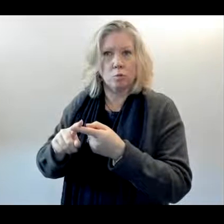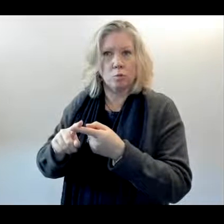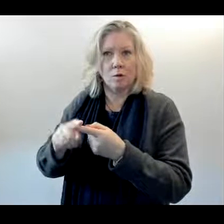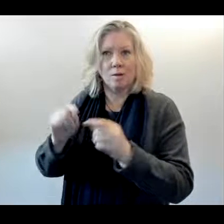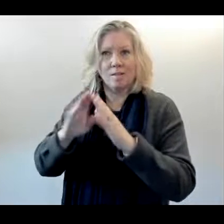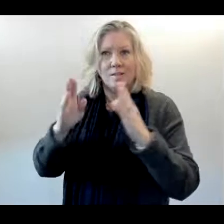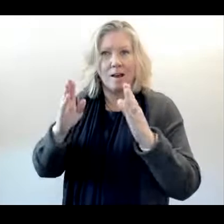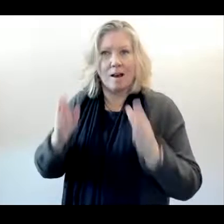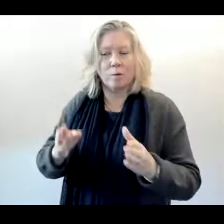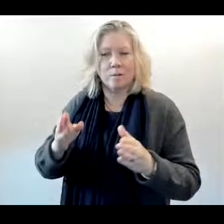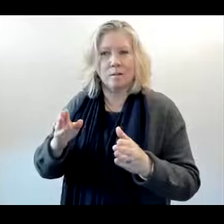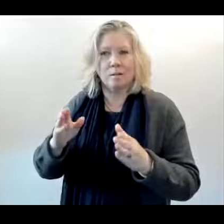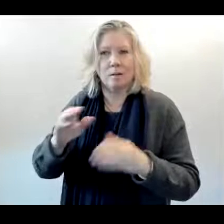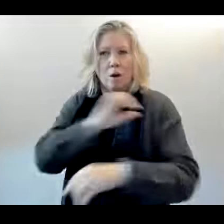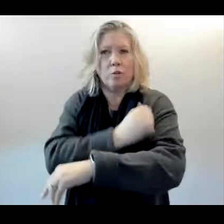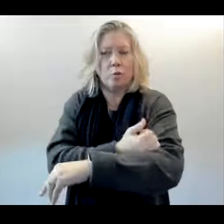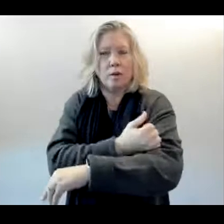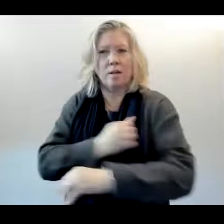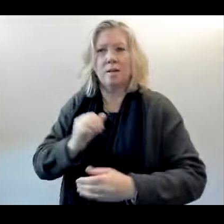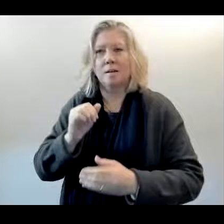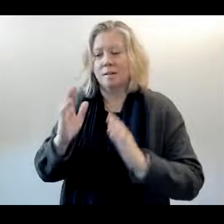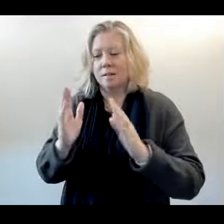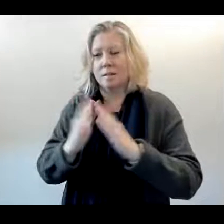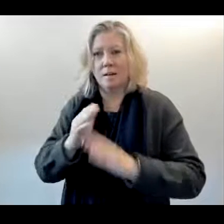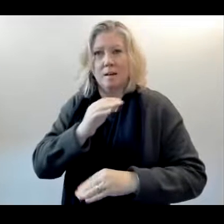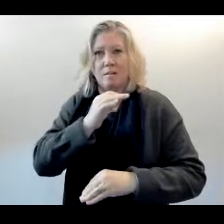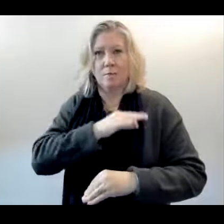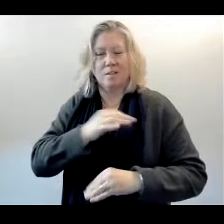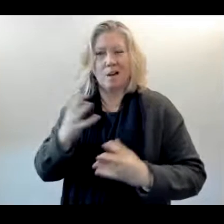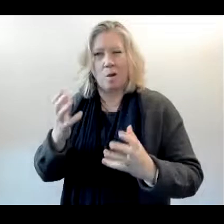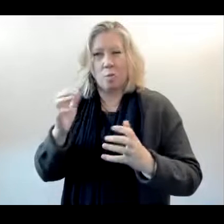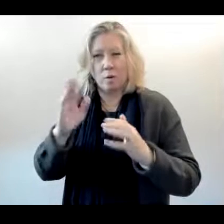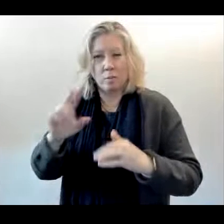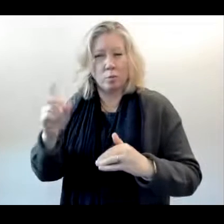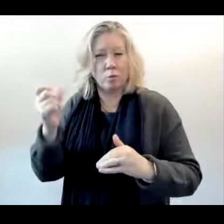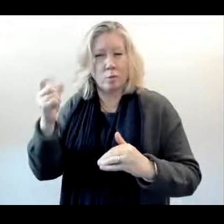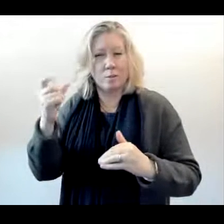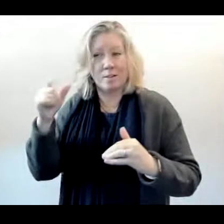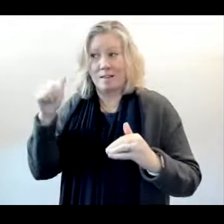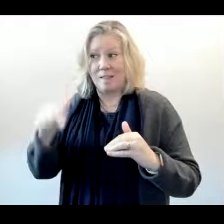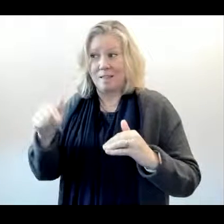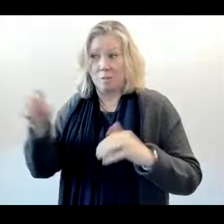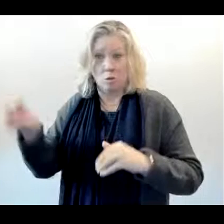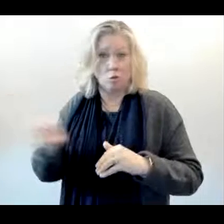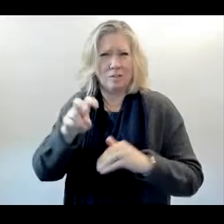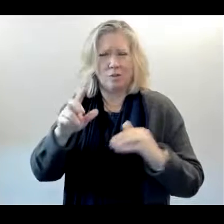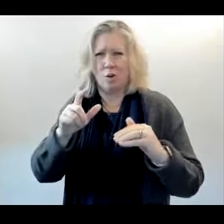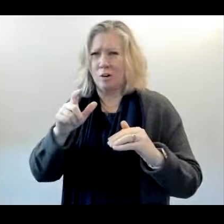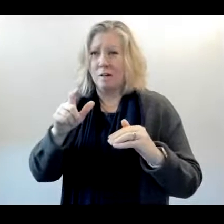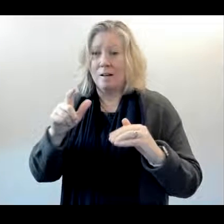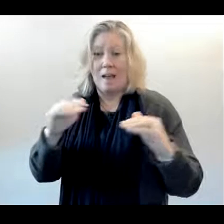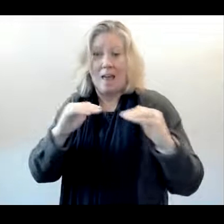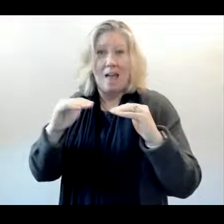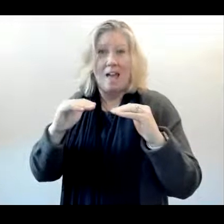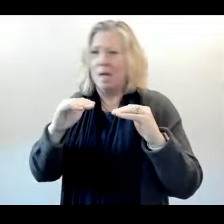City of Pittsburgh. I want the board to note the inequity of the process of this transfer, especially in regards to those